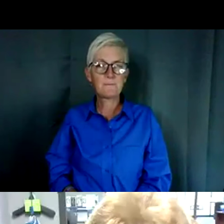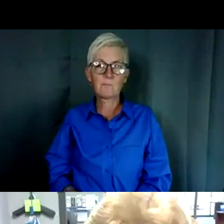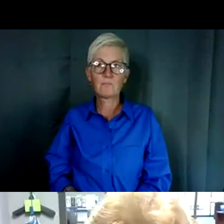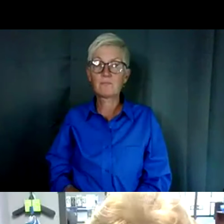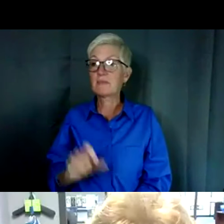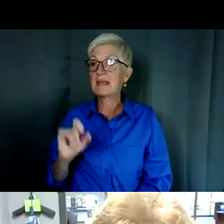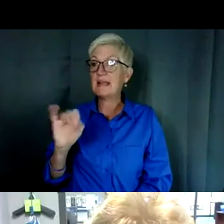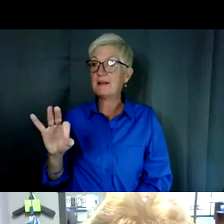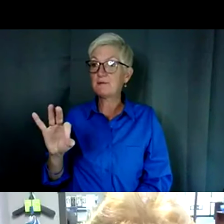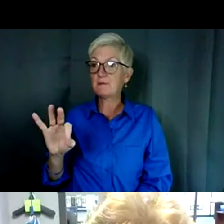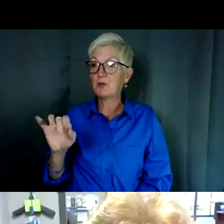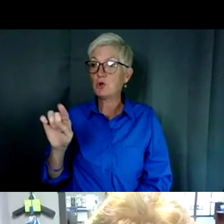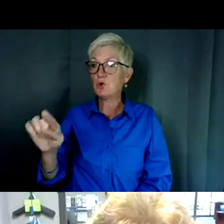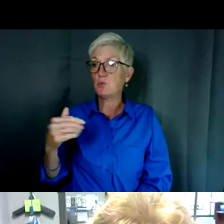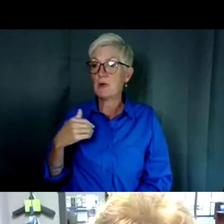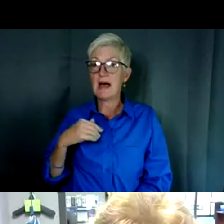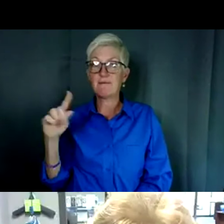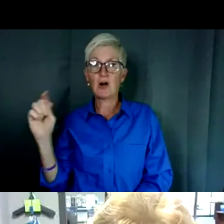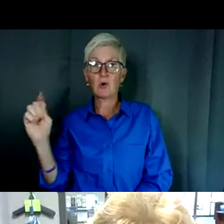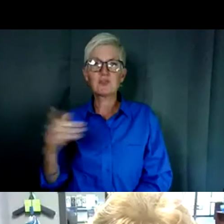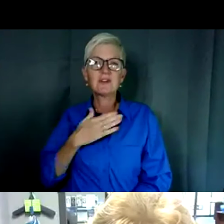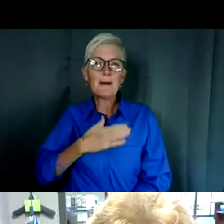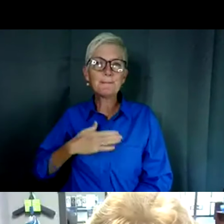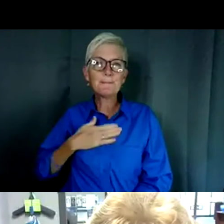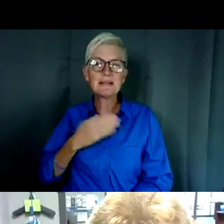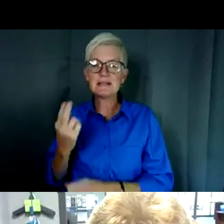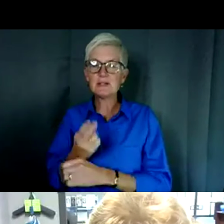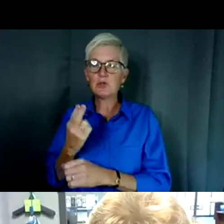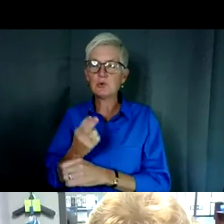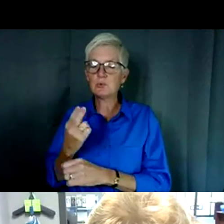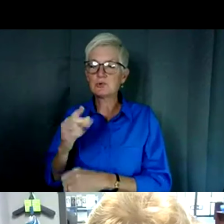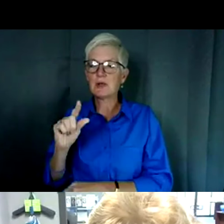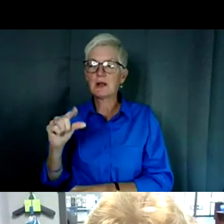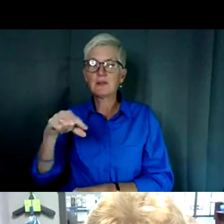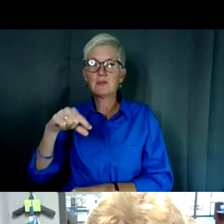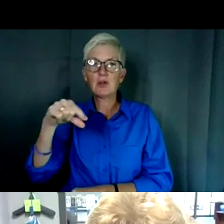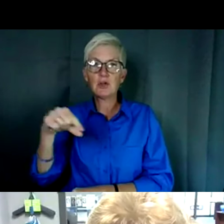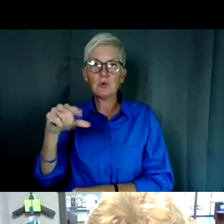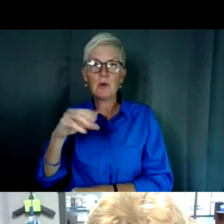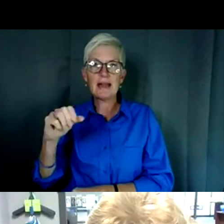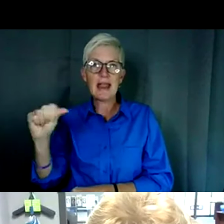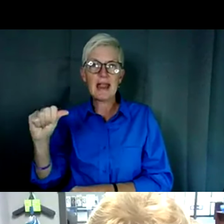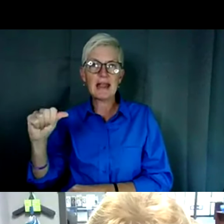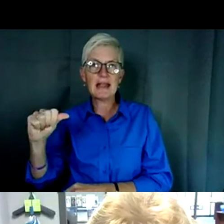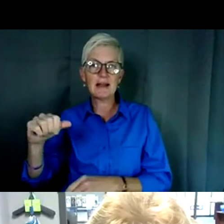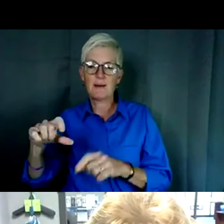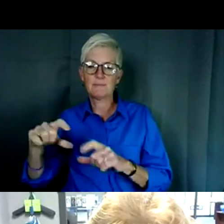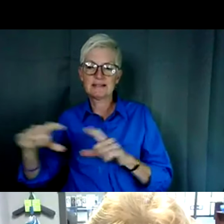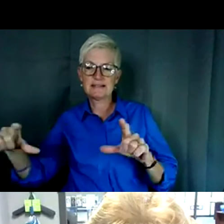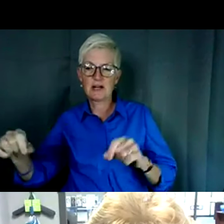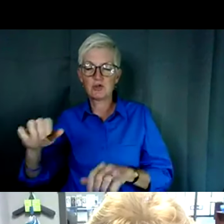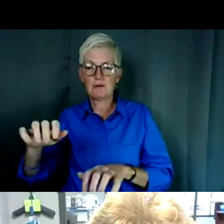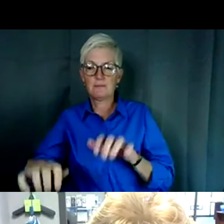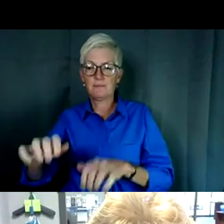If you have a question, please put it in the question and answer section. Put them in as you think of